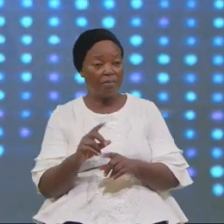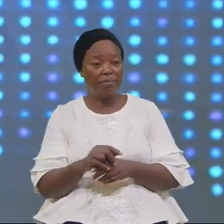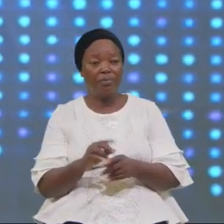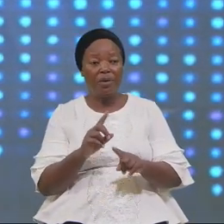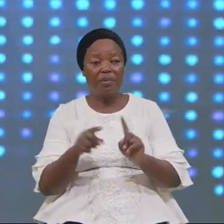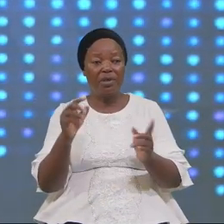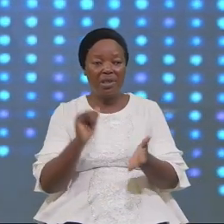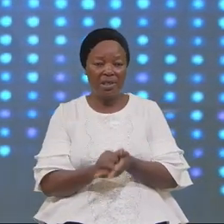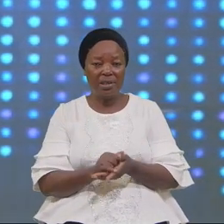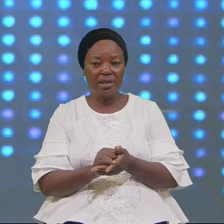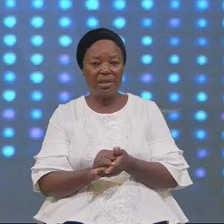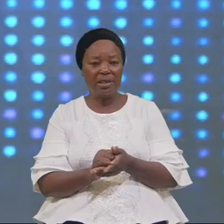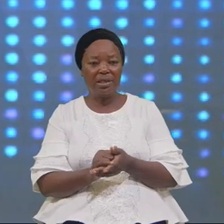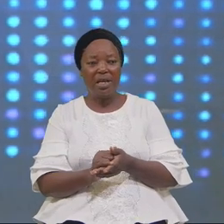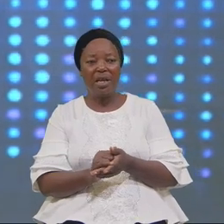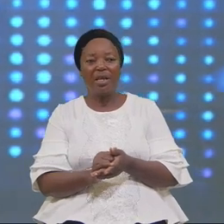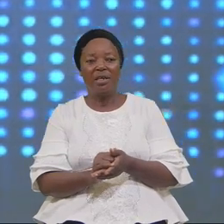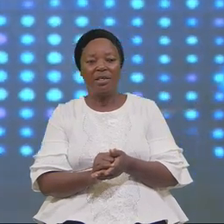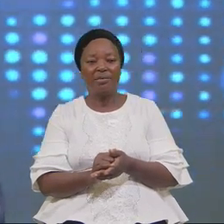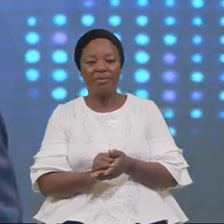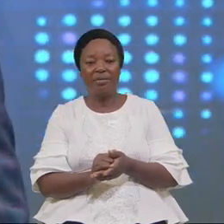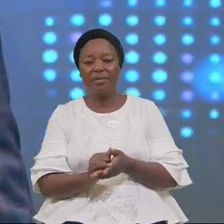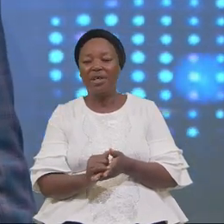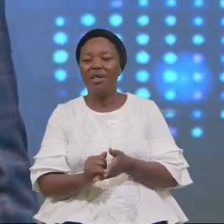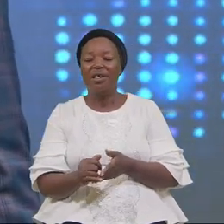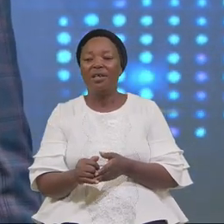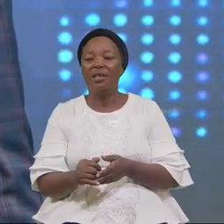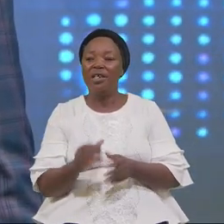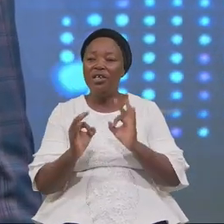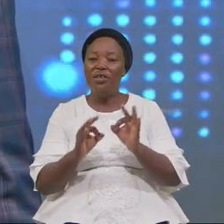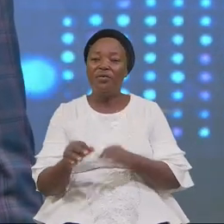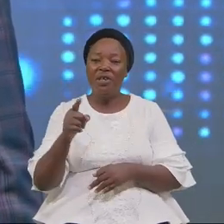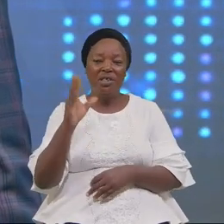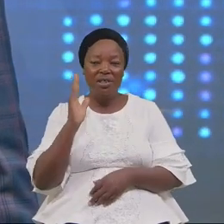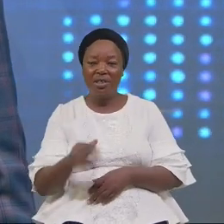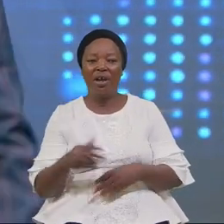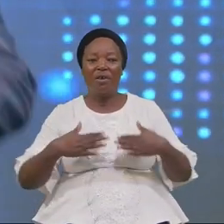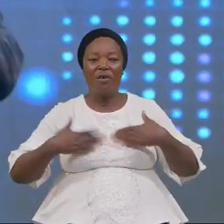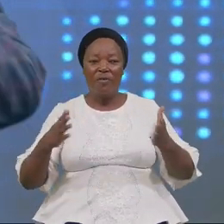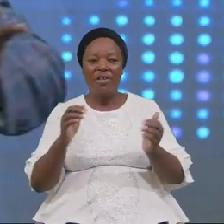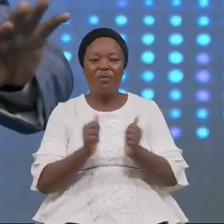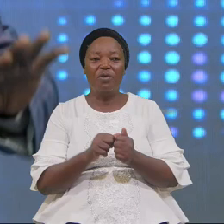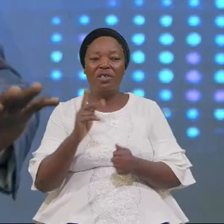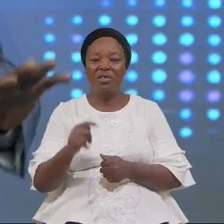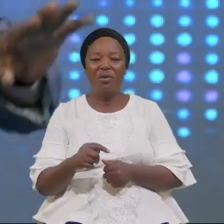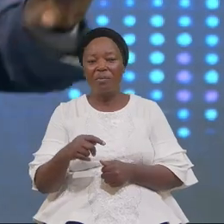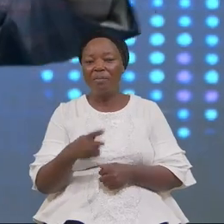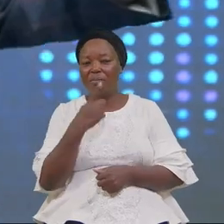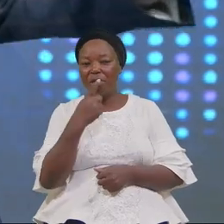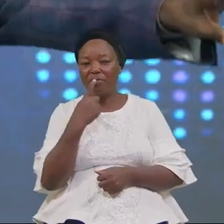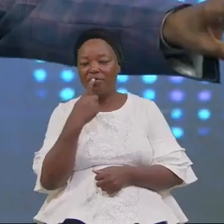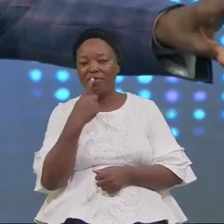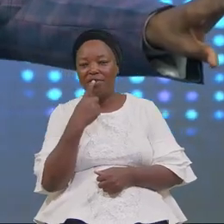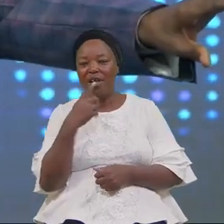if thou shalt confess with thy mouth the Lord. Now, we have confessed